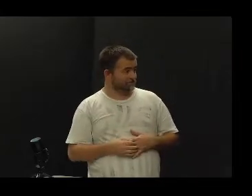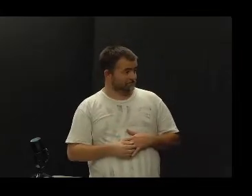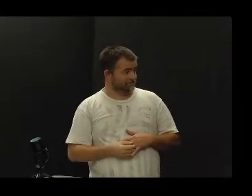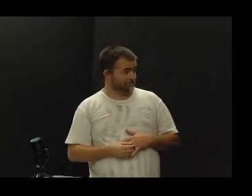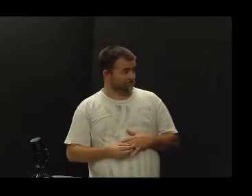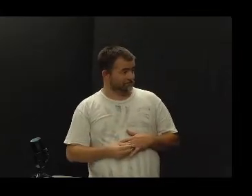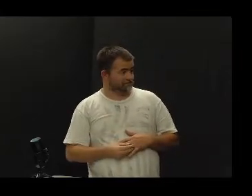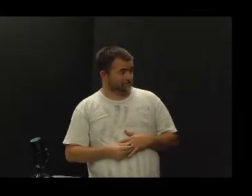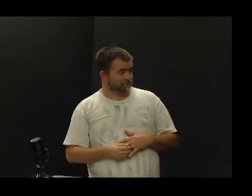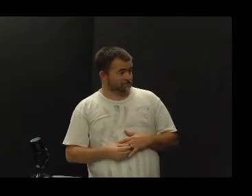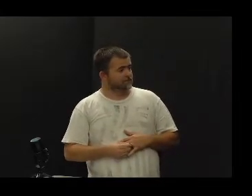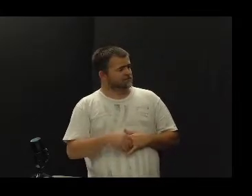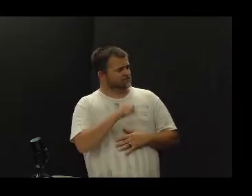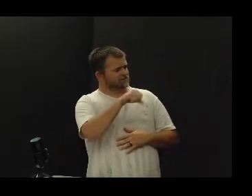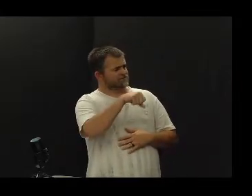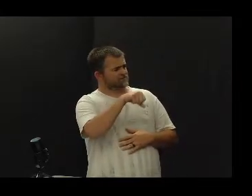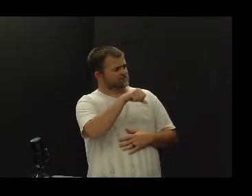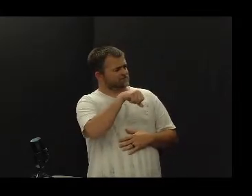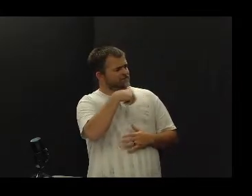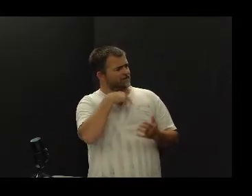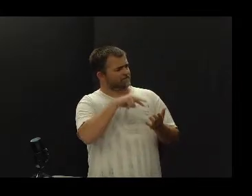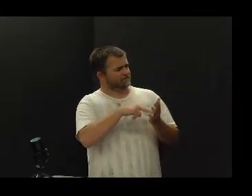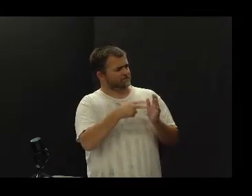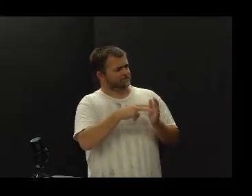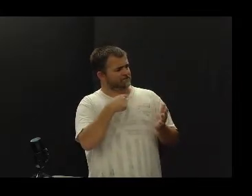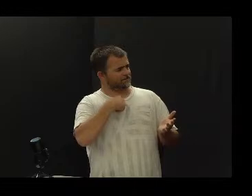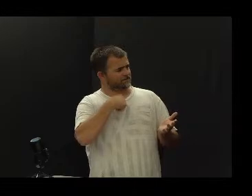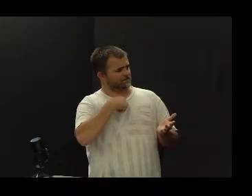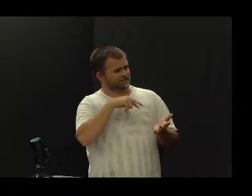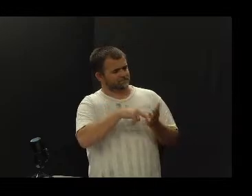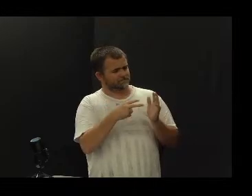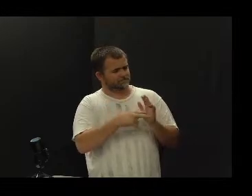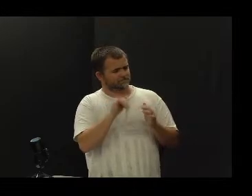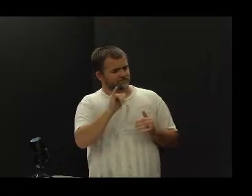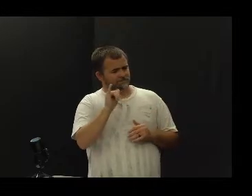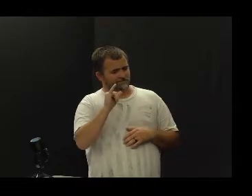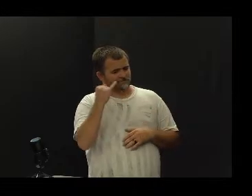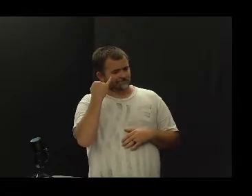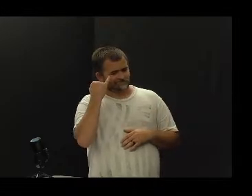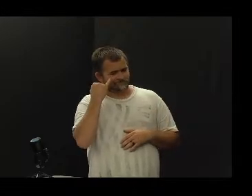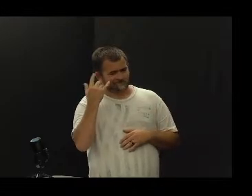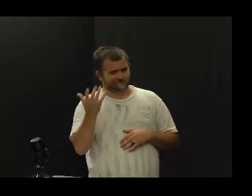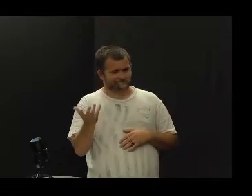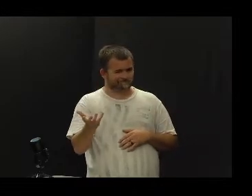Because I'm being honest, I had never heard of that before. Yes, right. I mean,